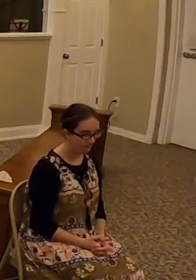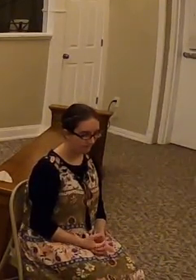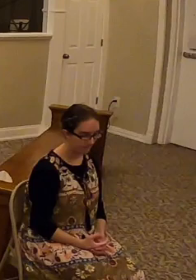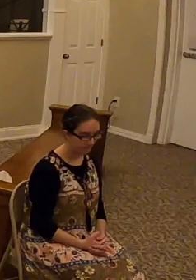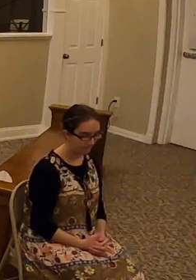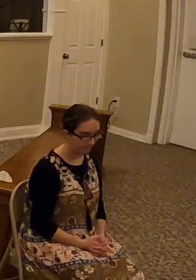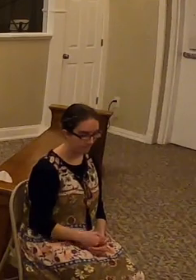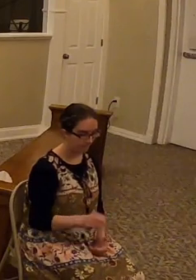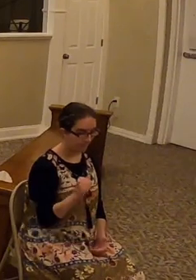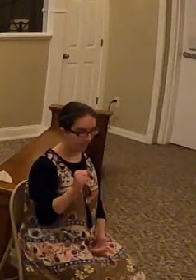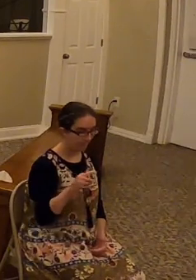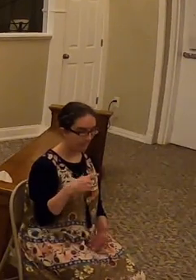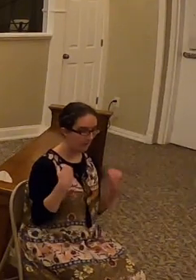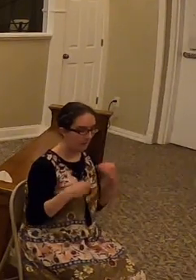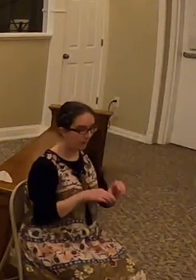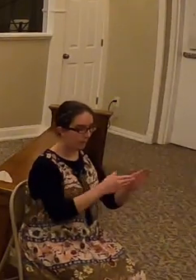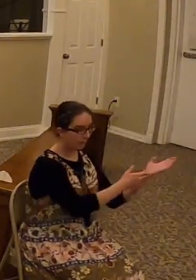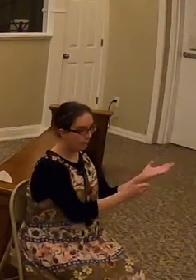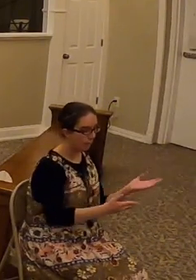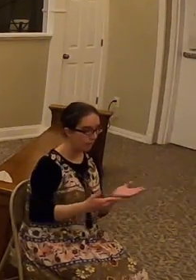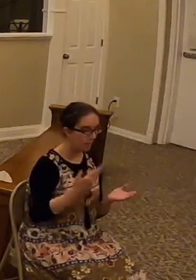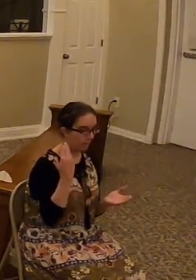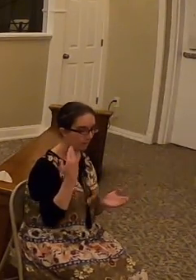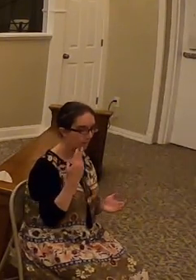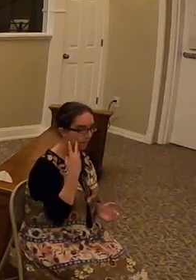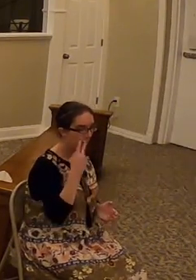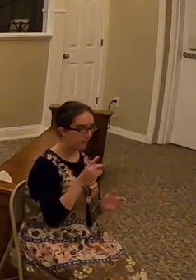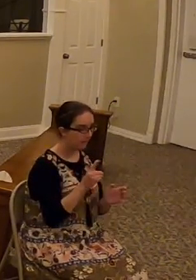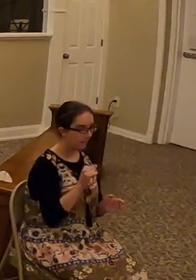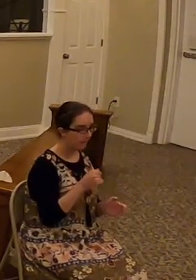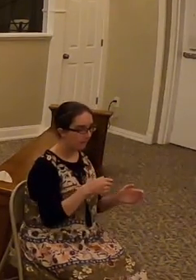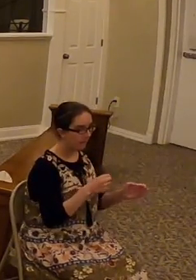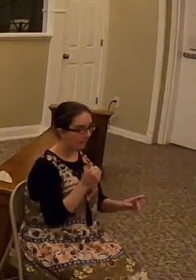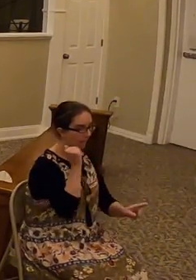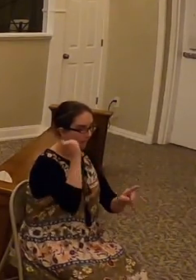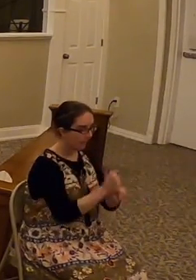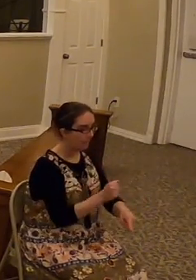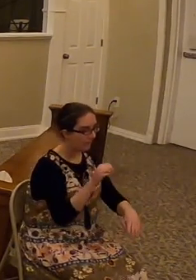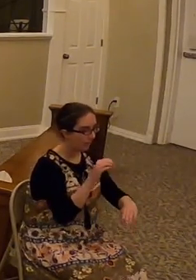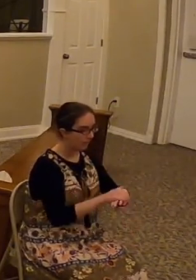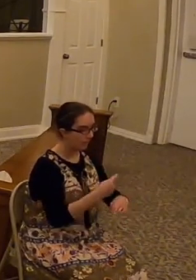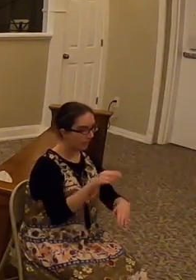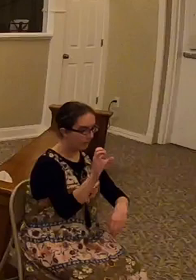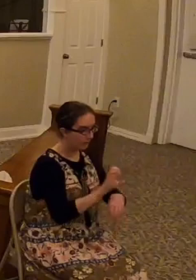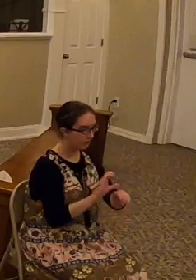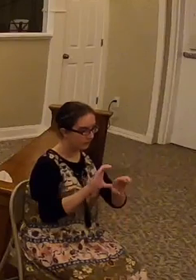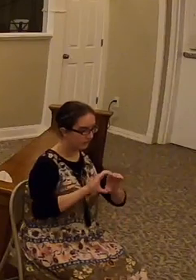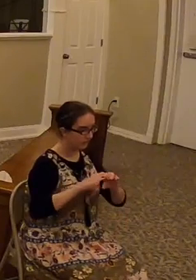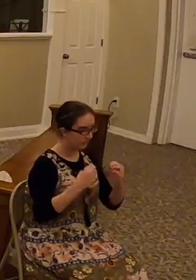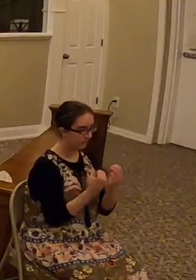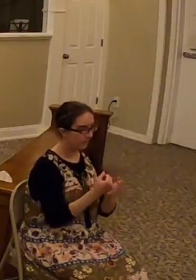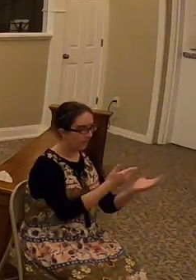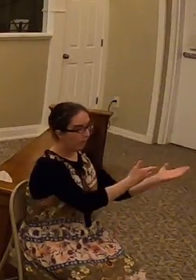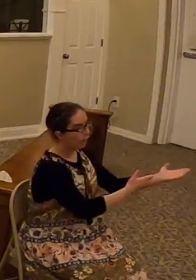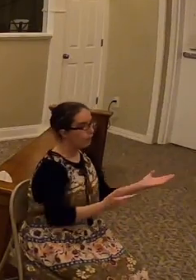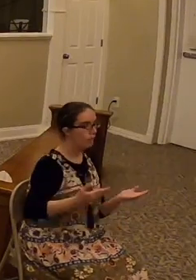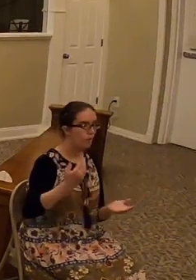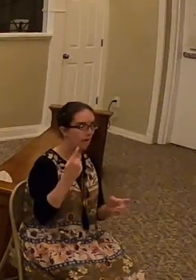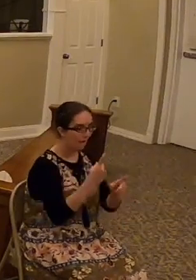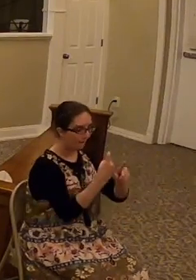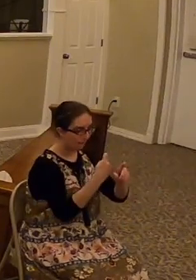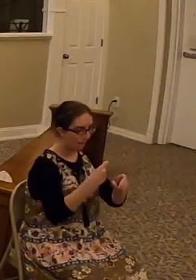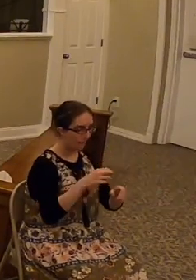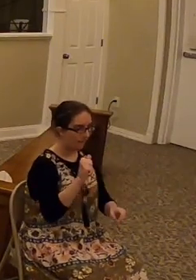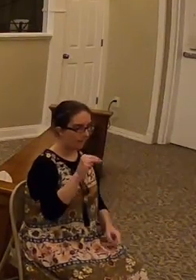Hallelujah. Saul said, they have brought them. Look what he did. He blamed it on the church congregation. They have brought them from